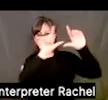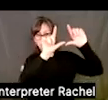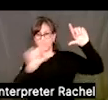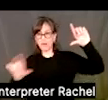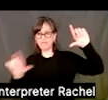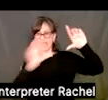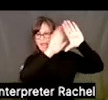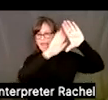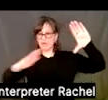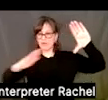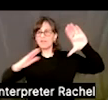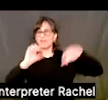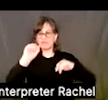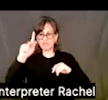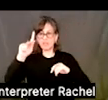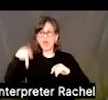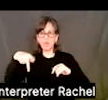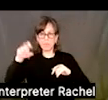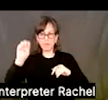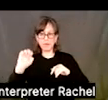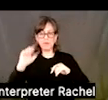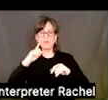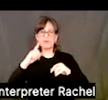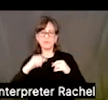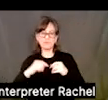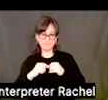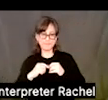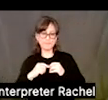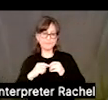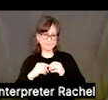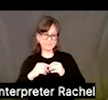rope sloping down there to shed water. Next slide, please.